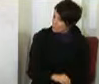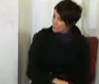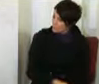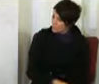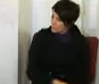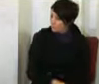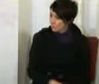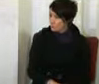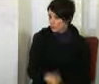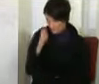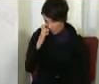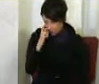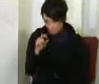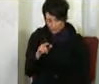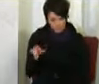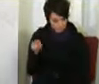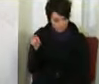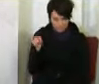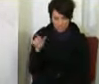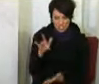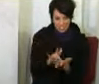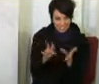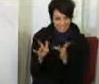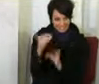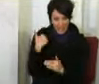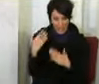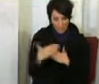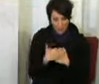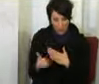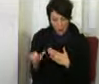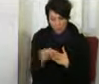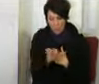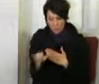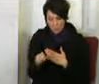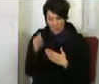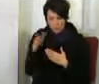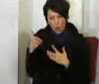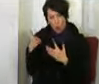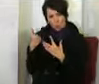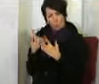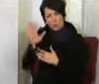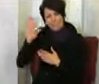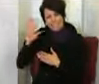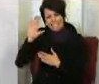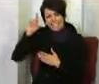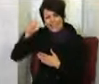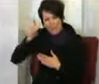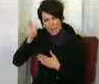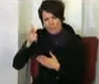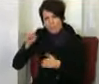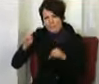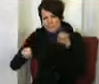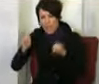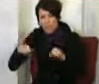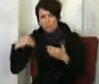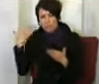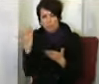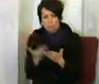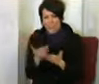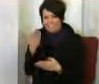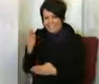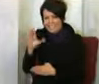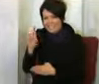who was given a call as well and could move through his doubt into his destiny, or could have allowed his